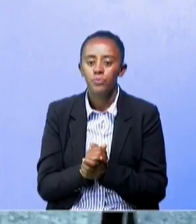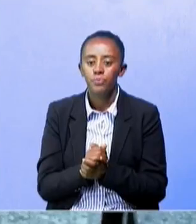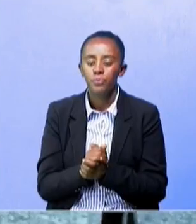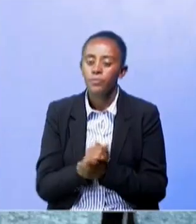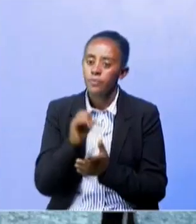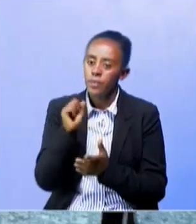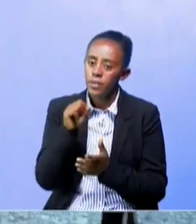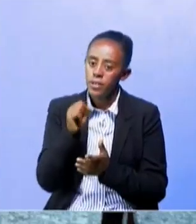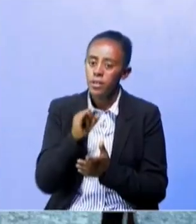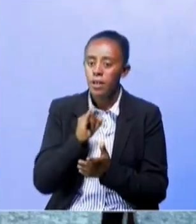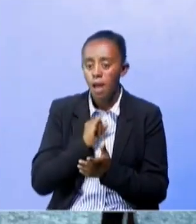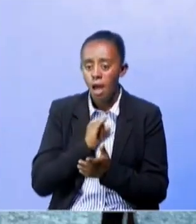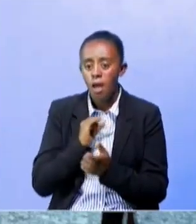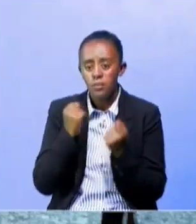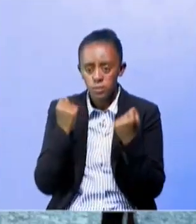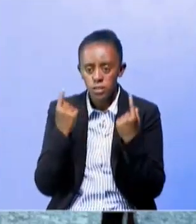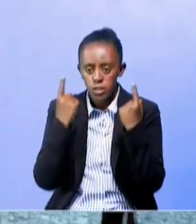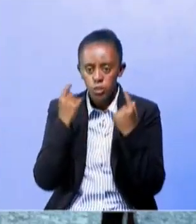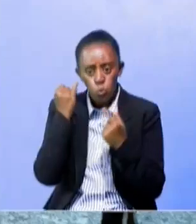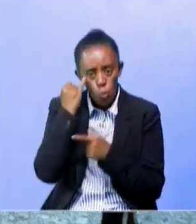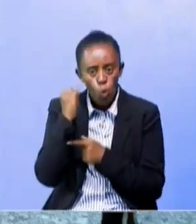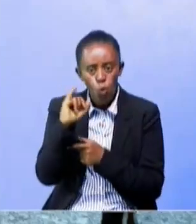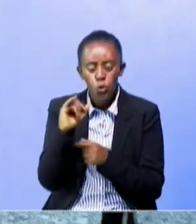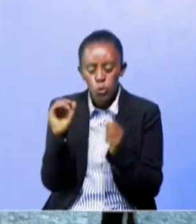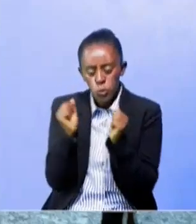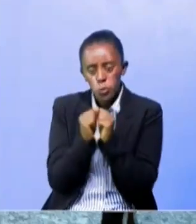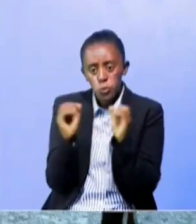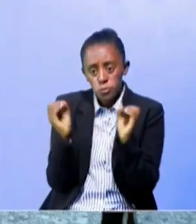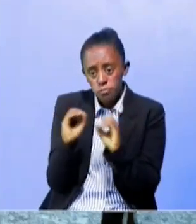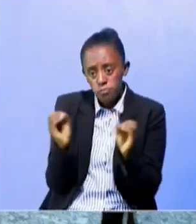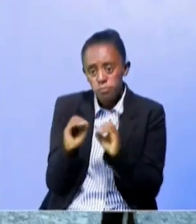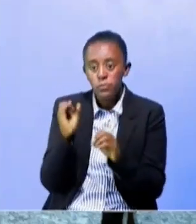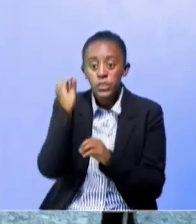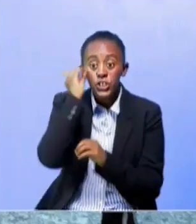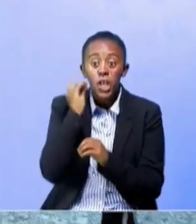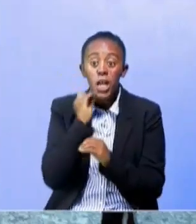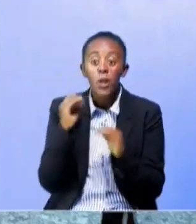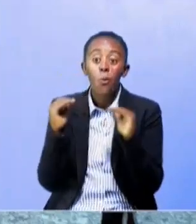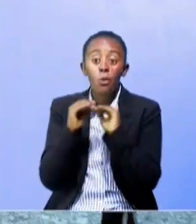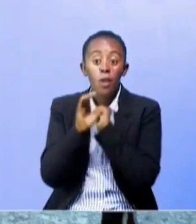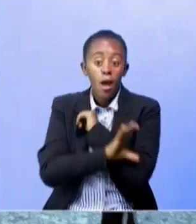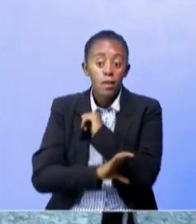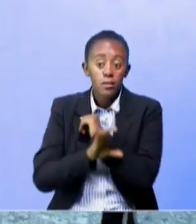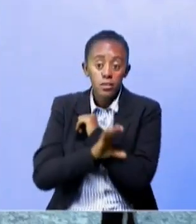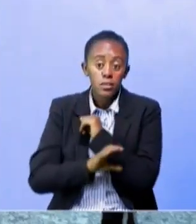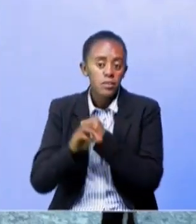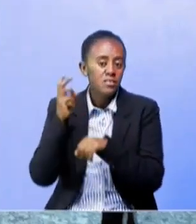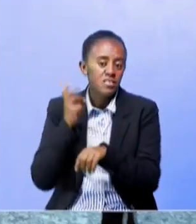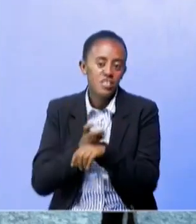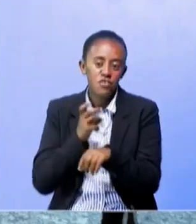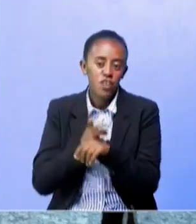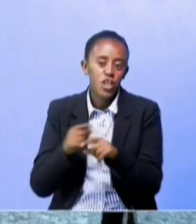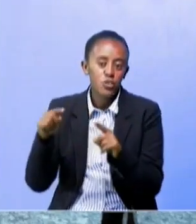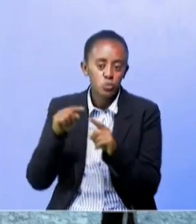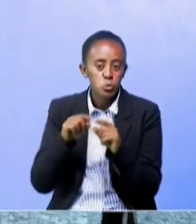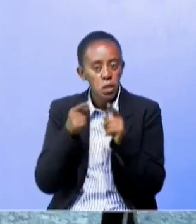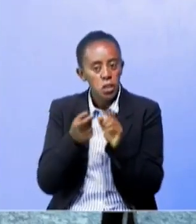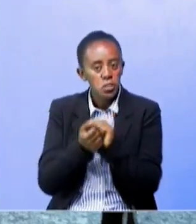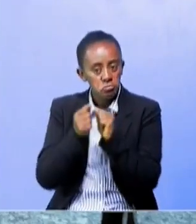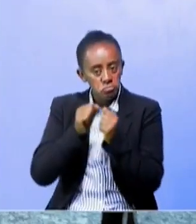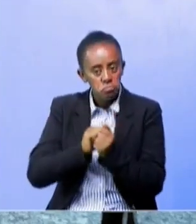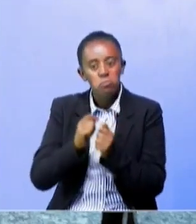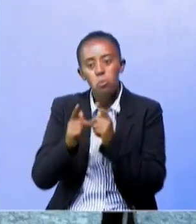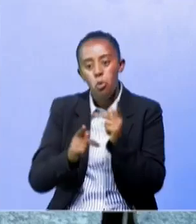Yeah, I see your point. Without any gender equality in the country, it's difficult to see any